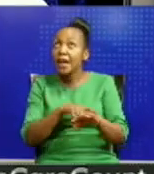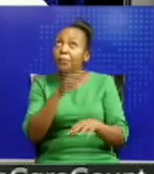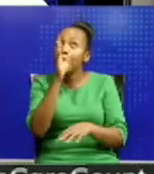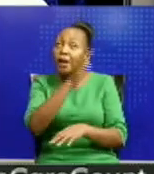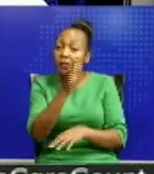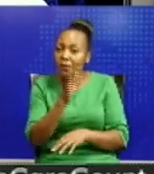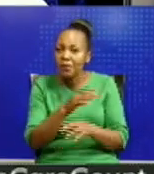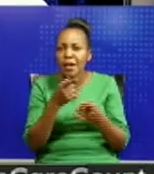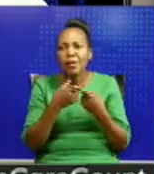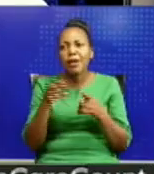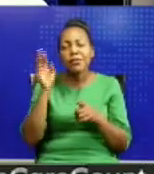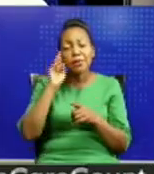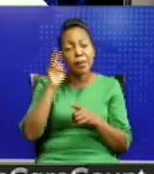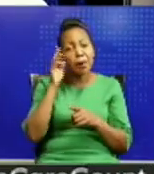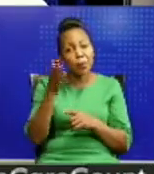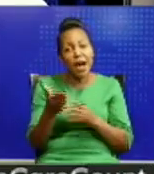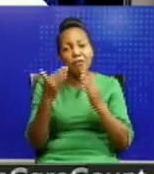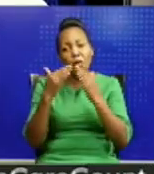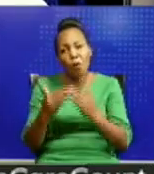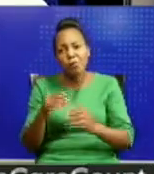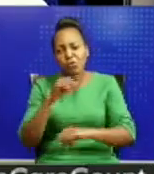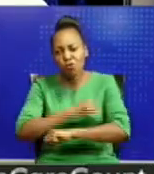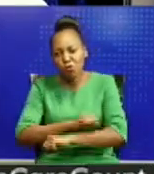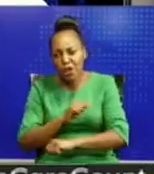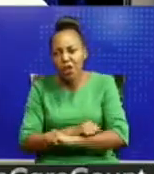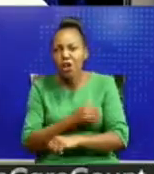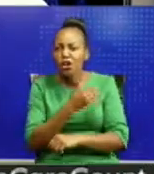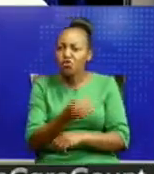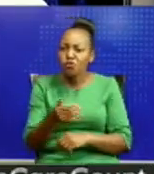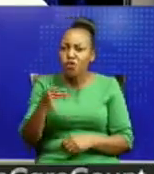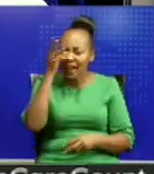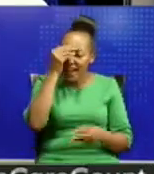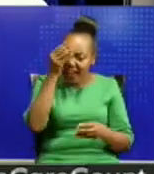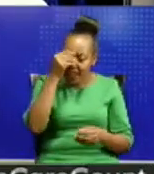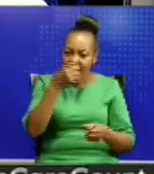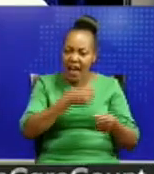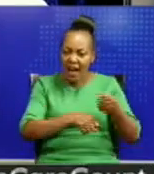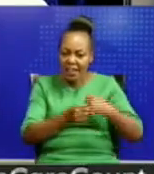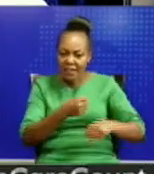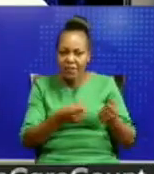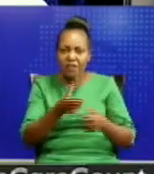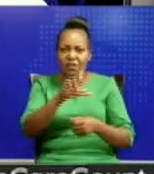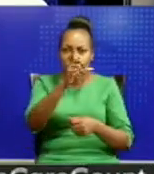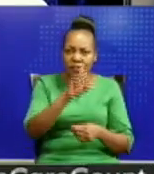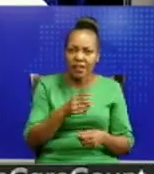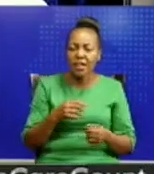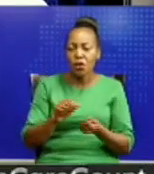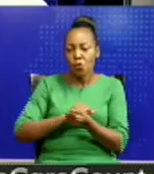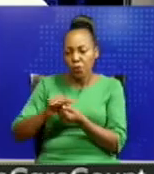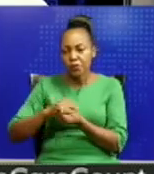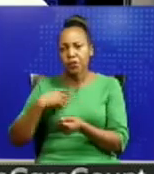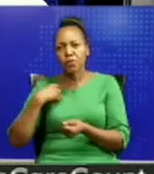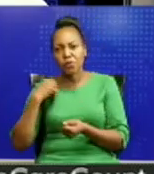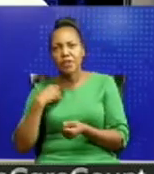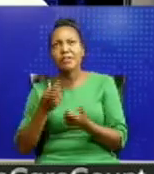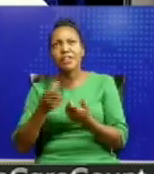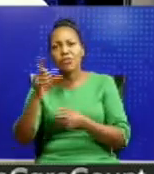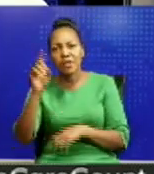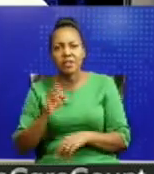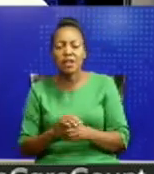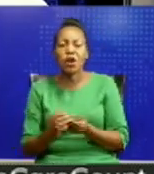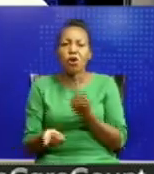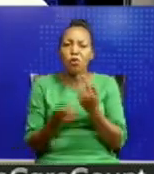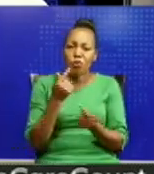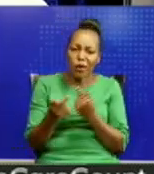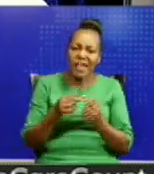have homeschooling, the children are at home, their activities have increased, washing of clothes has increased, cooking, cleaning,